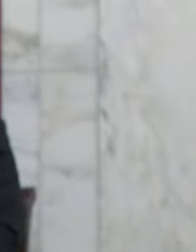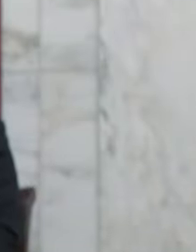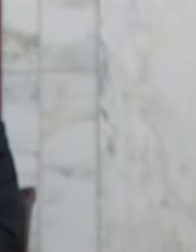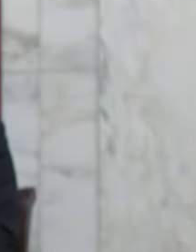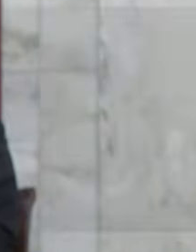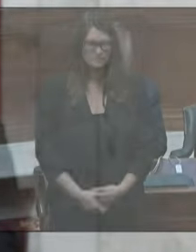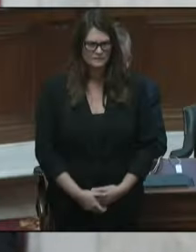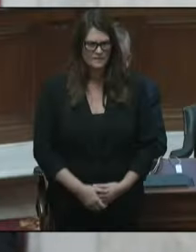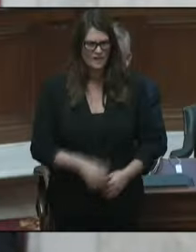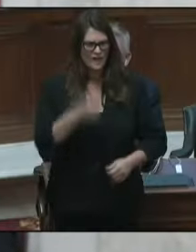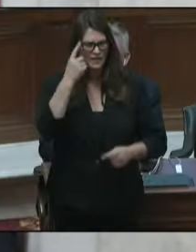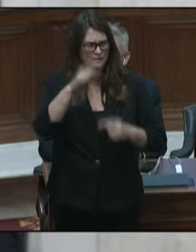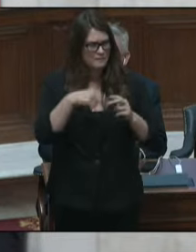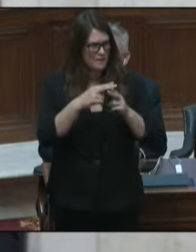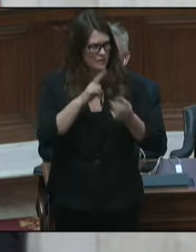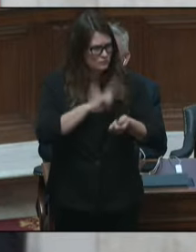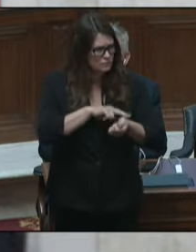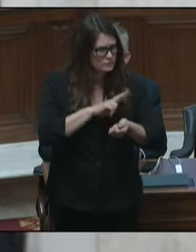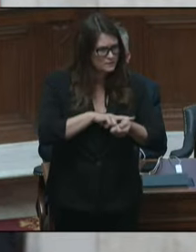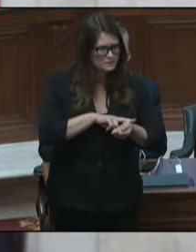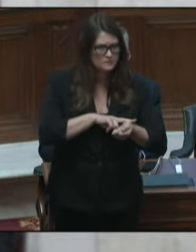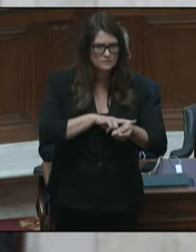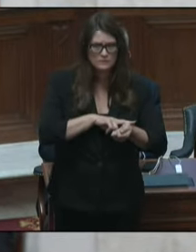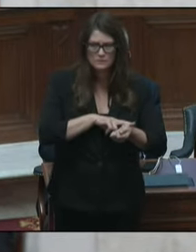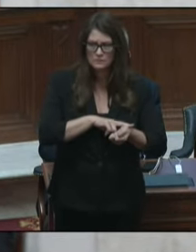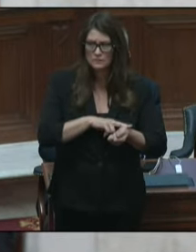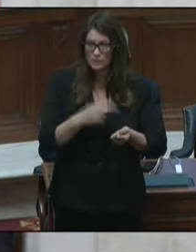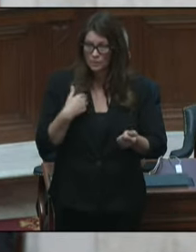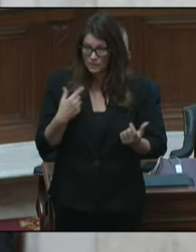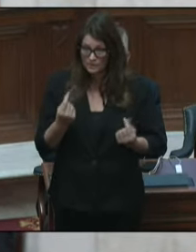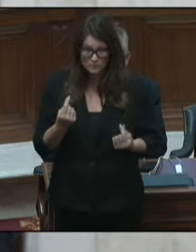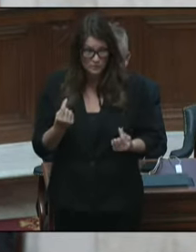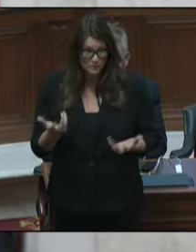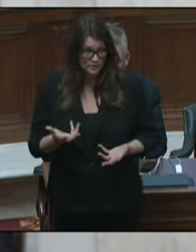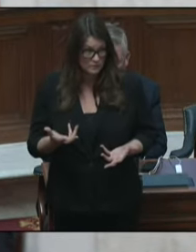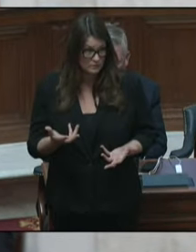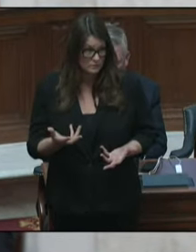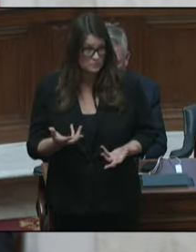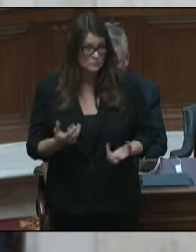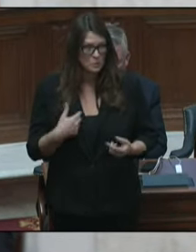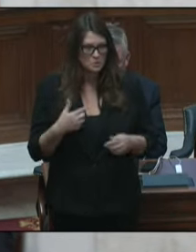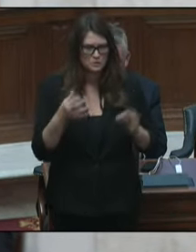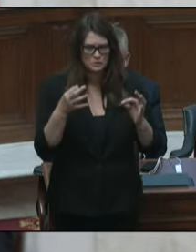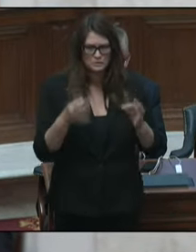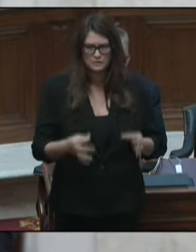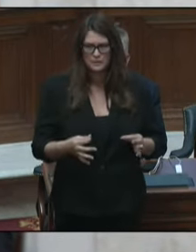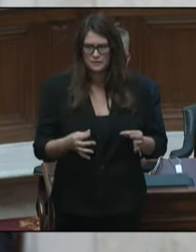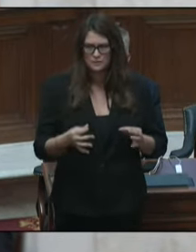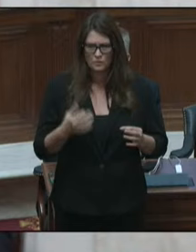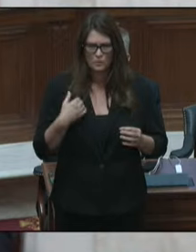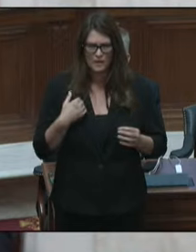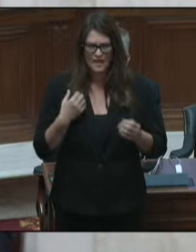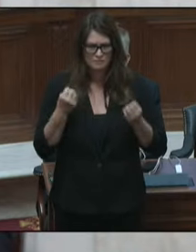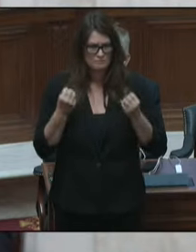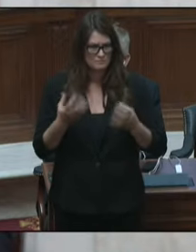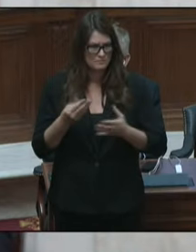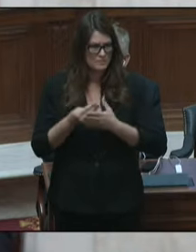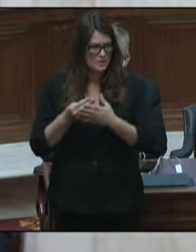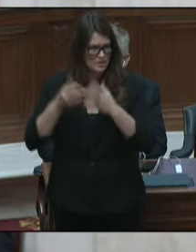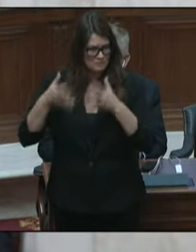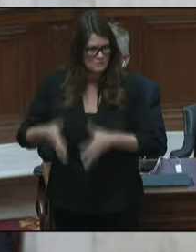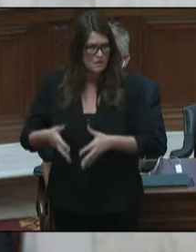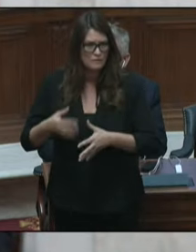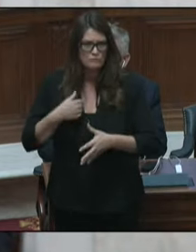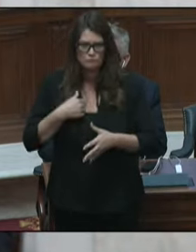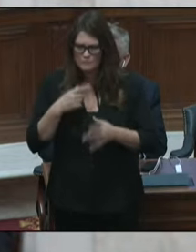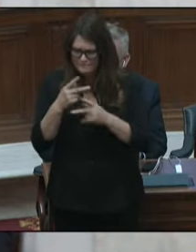Think about nursing. Think about what we did. We decided, you know, because we had extra dollars, we figured it